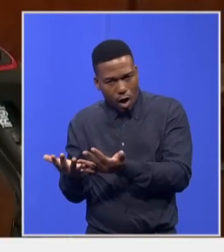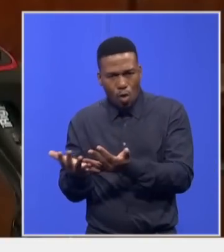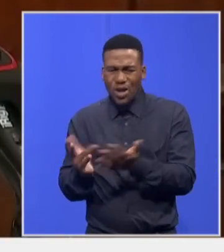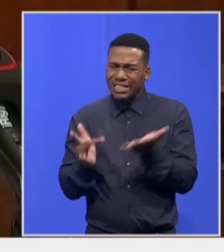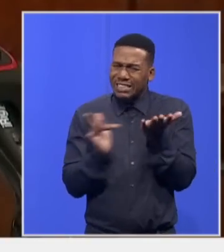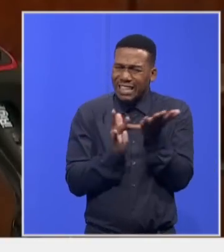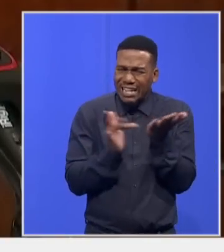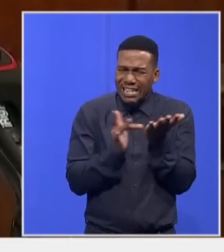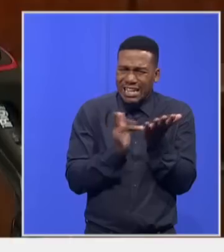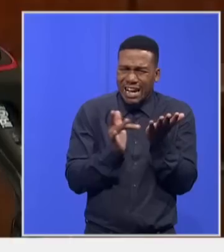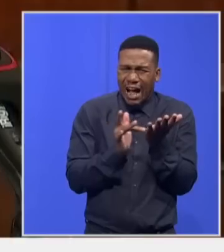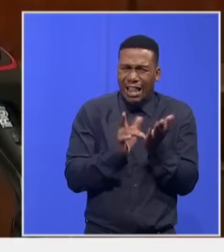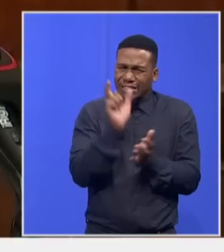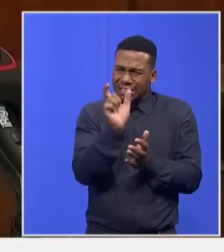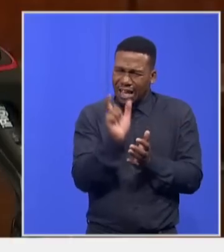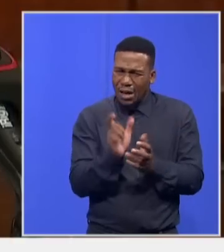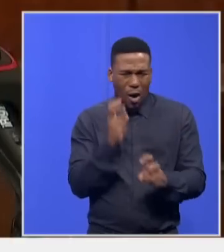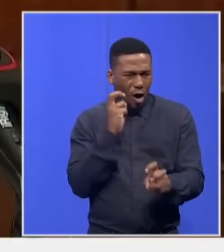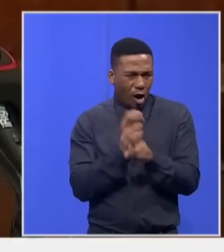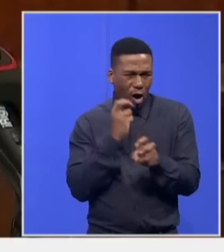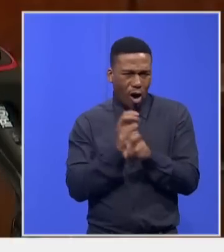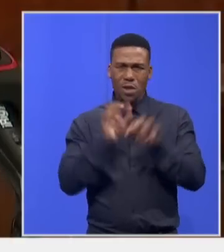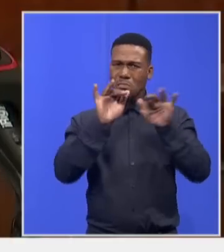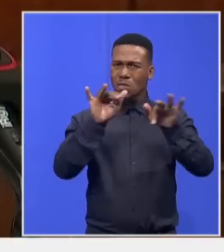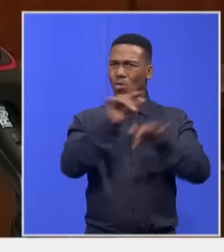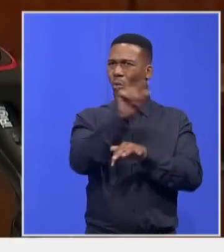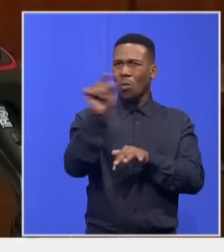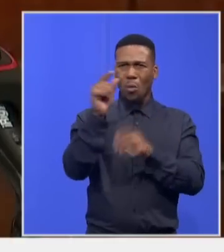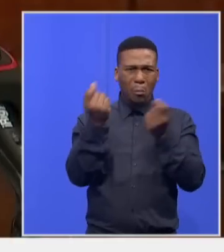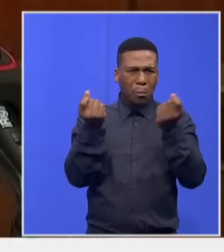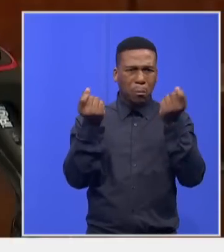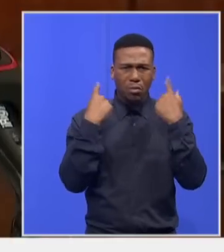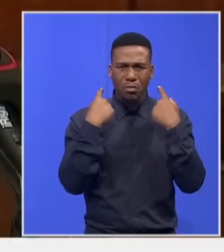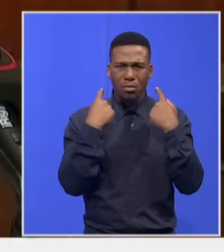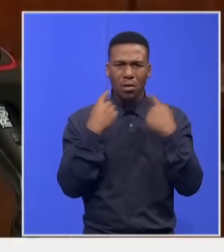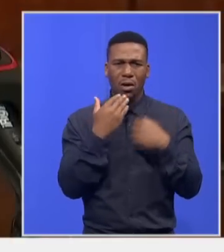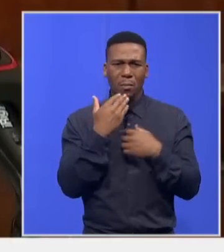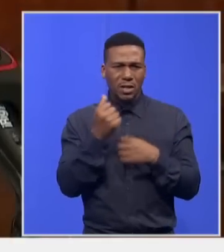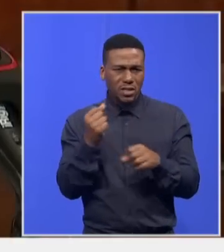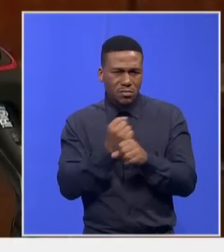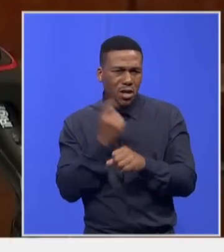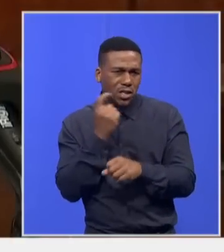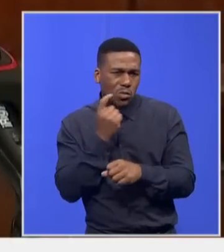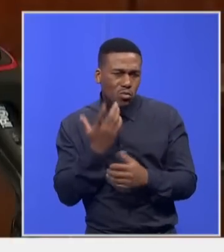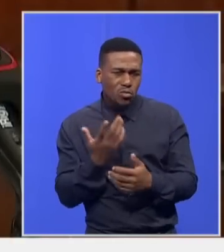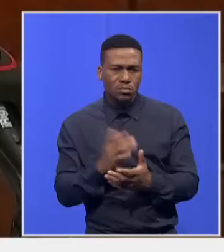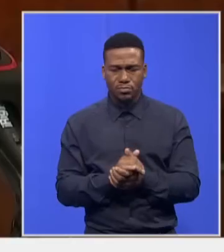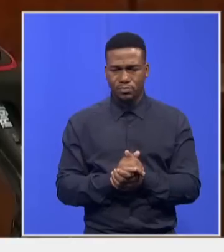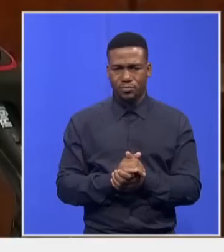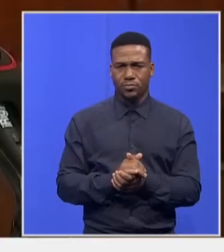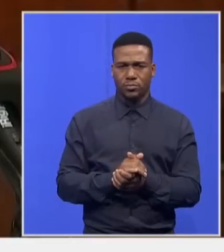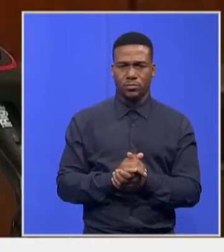our viewers and our listeners will be able to understand them. Thank you very much.